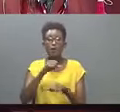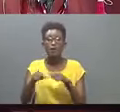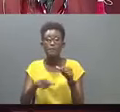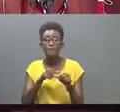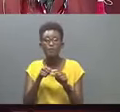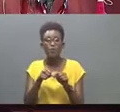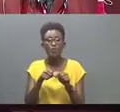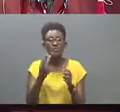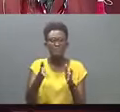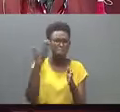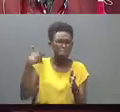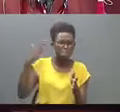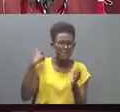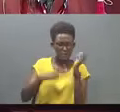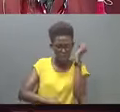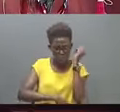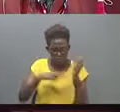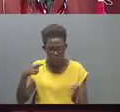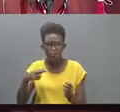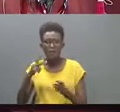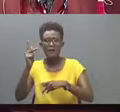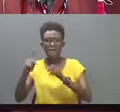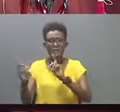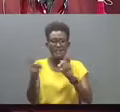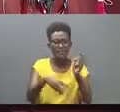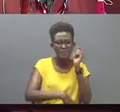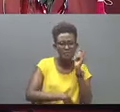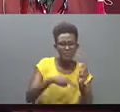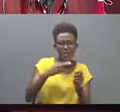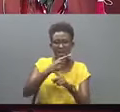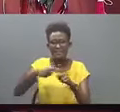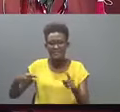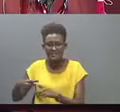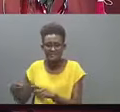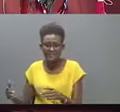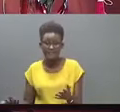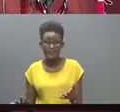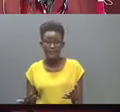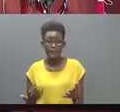community. Robbers in the city came from that village.